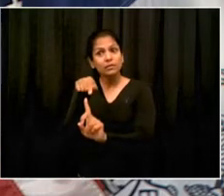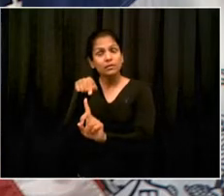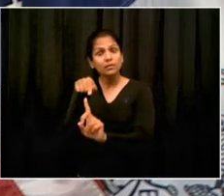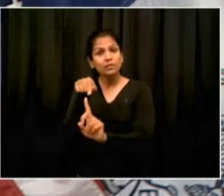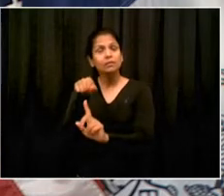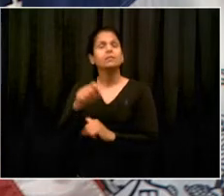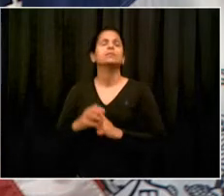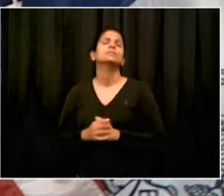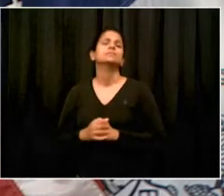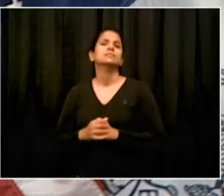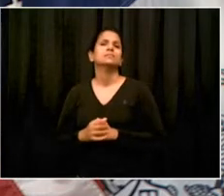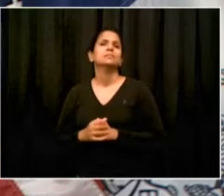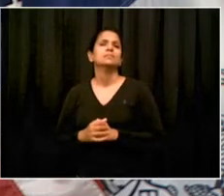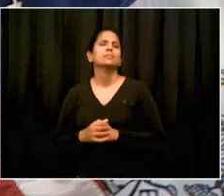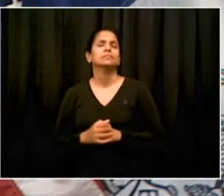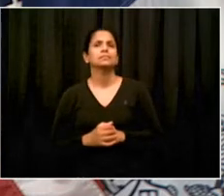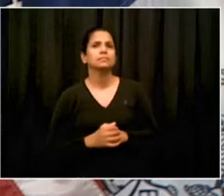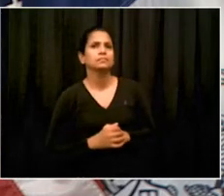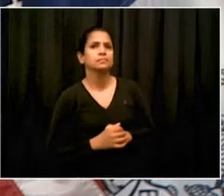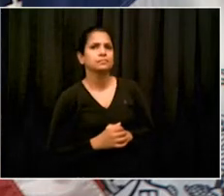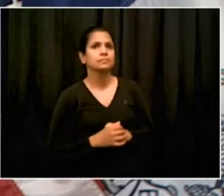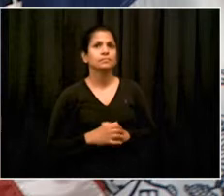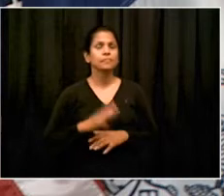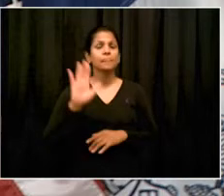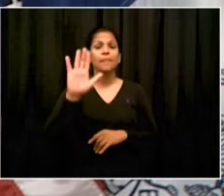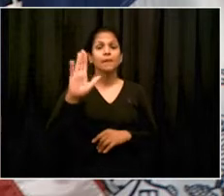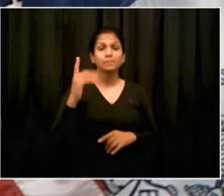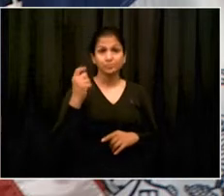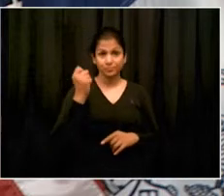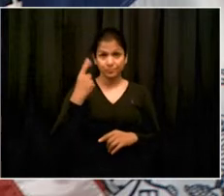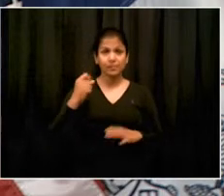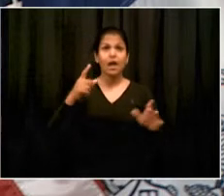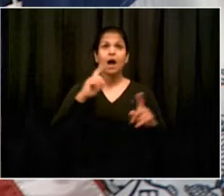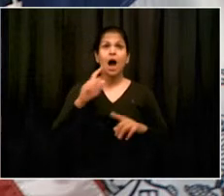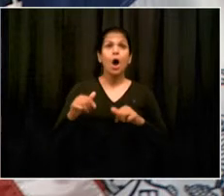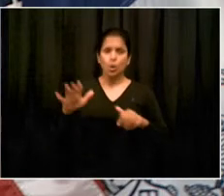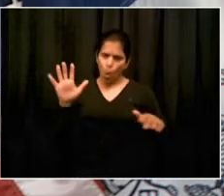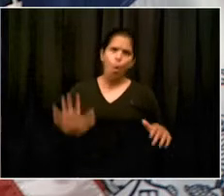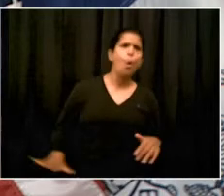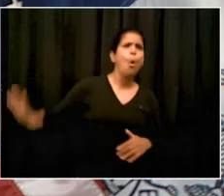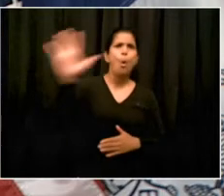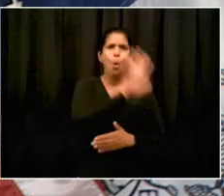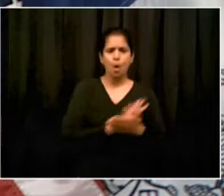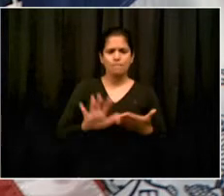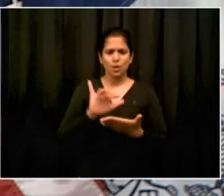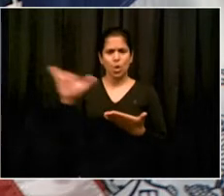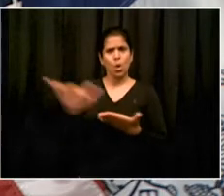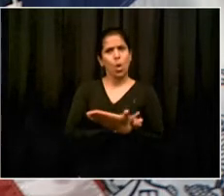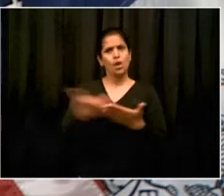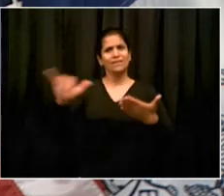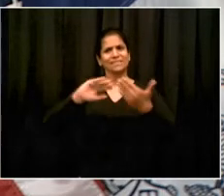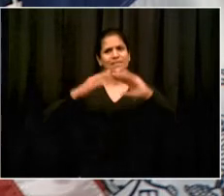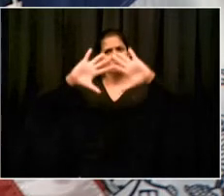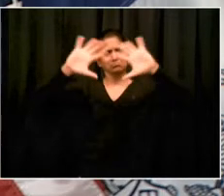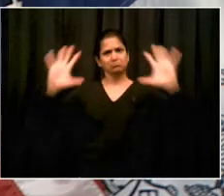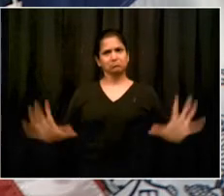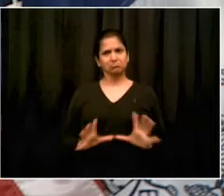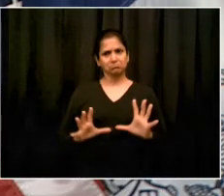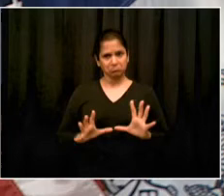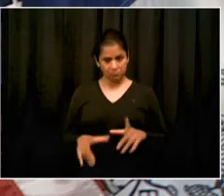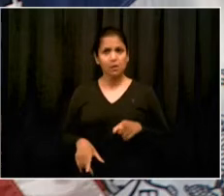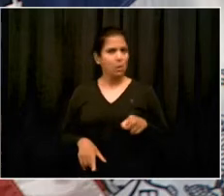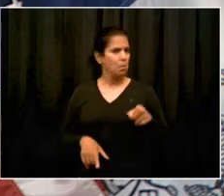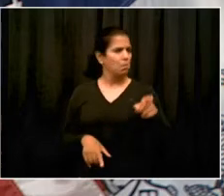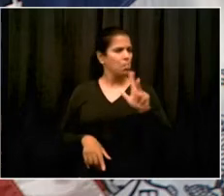3% for the 7-day average, or is there another threshold? Can you just clarify if the decisions are going to be made citywide